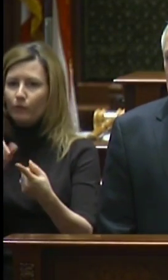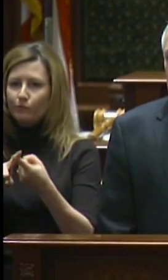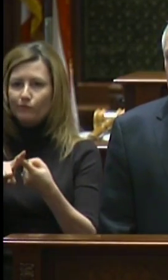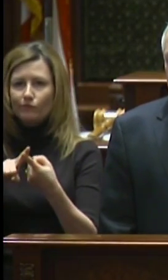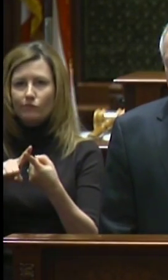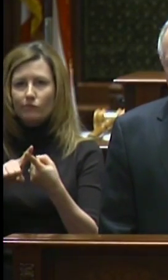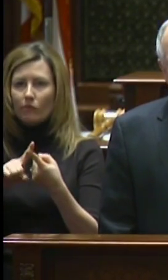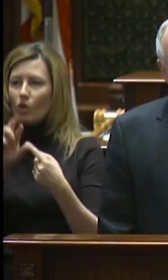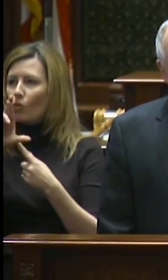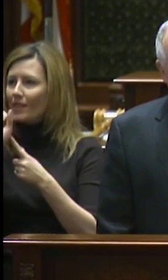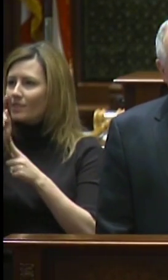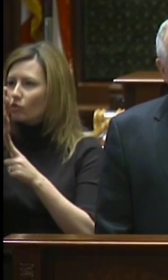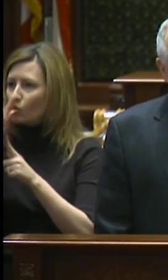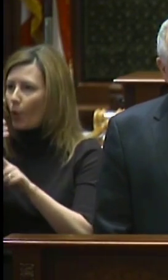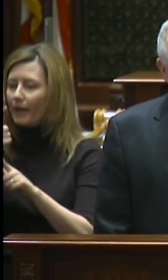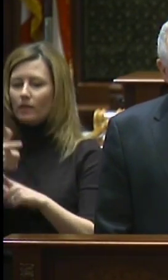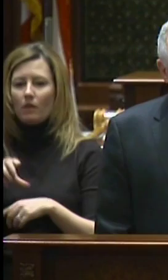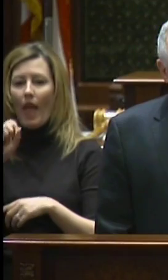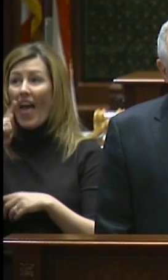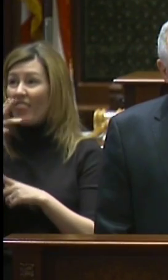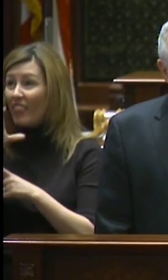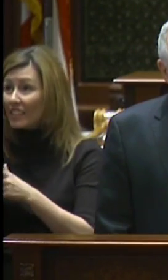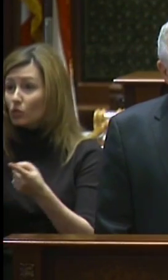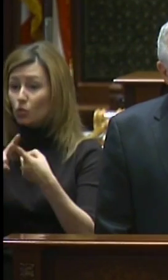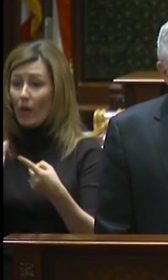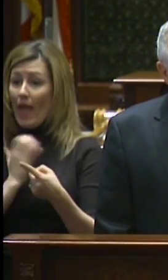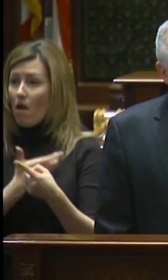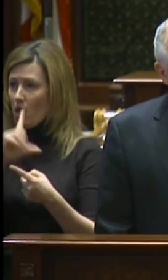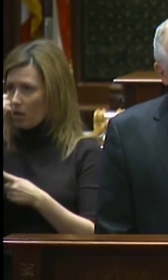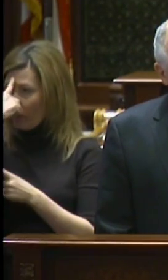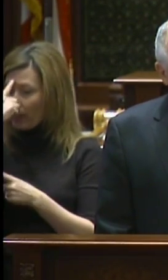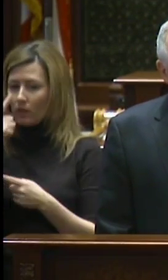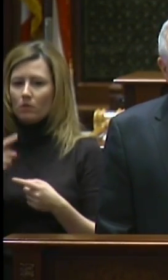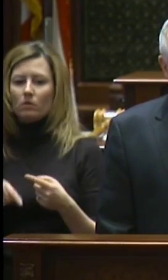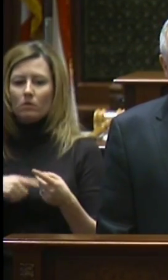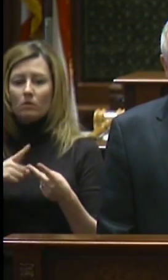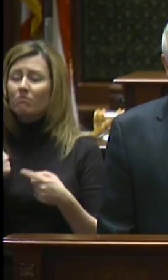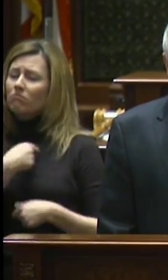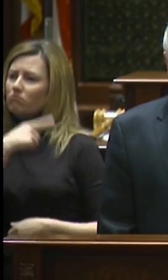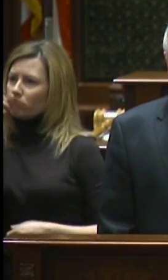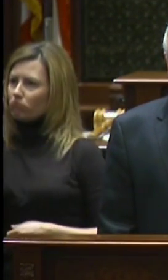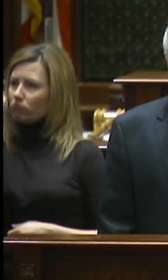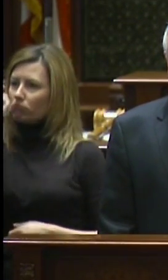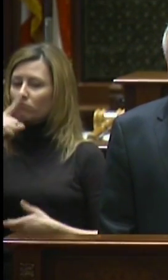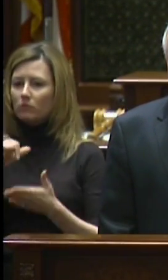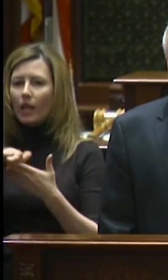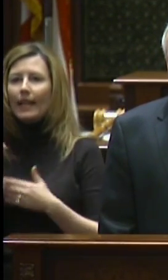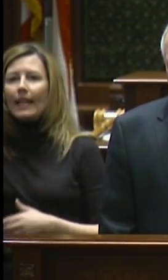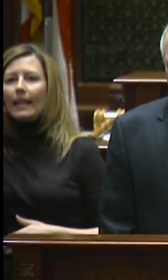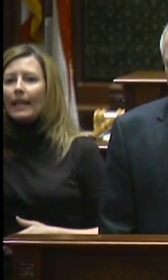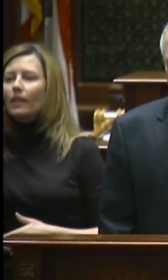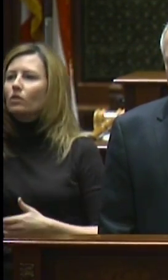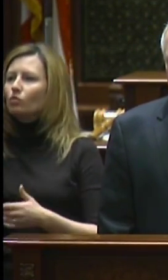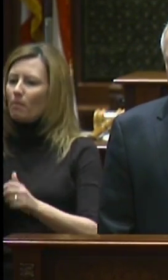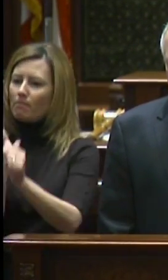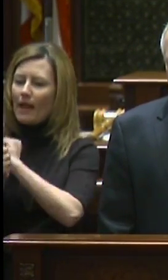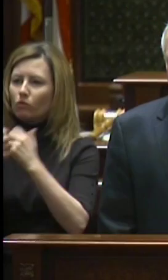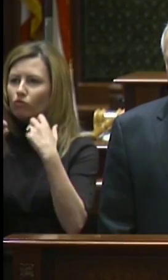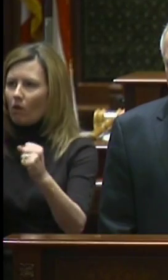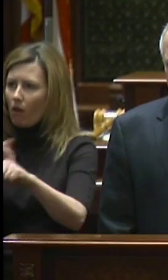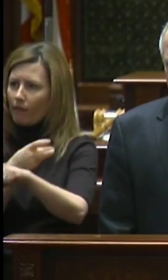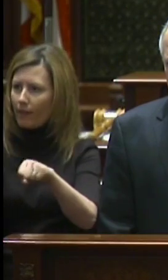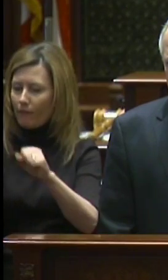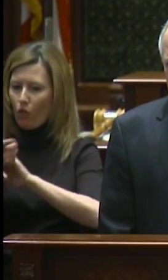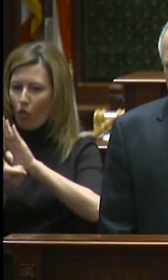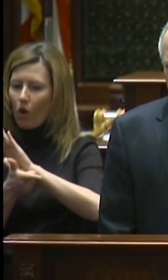restoring ethics and integrity to our government. We understood there was a need to pass strong, tough laws to deal